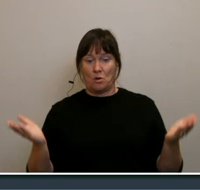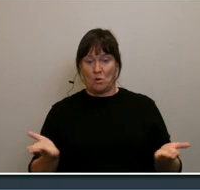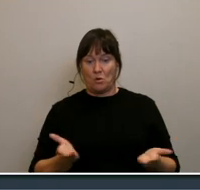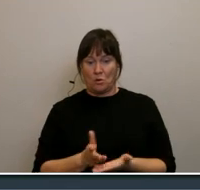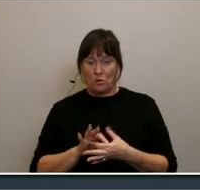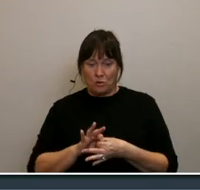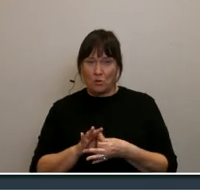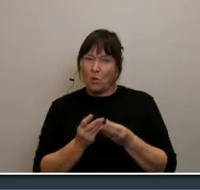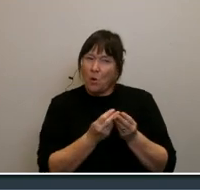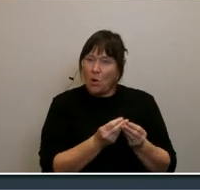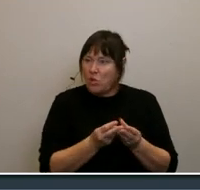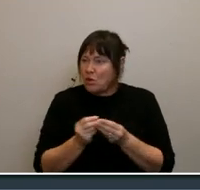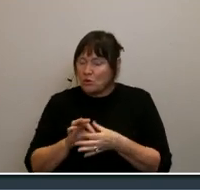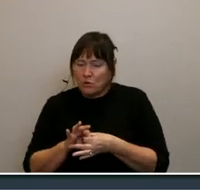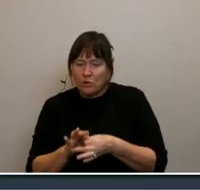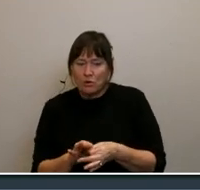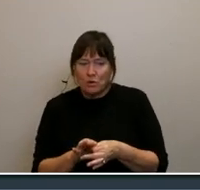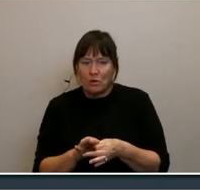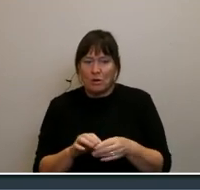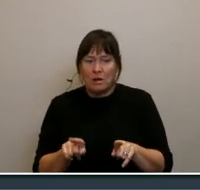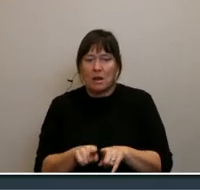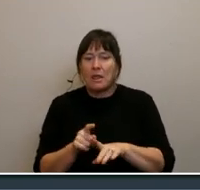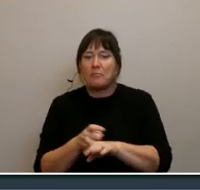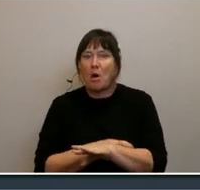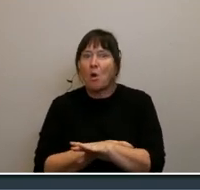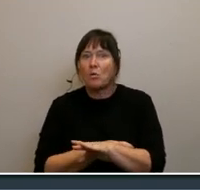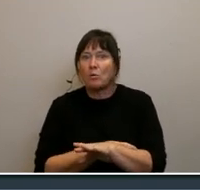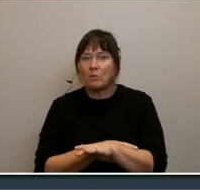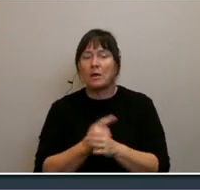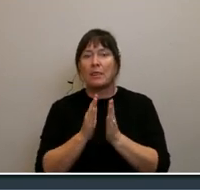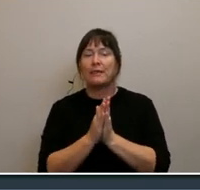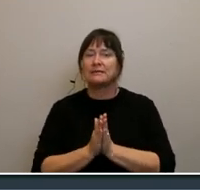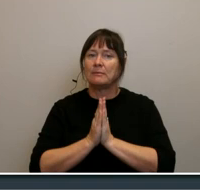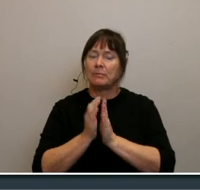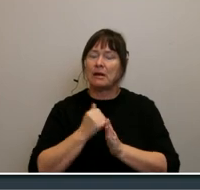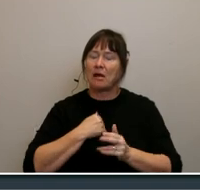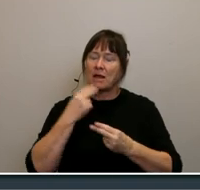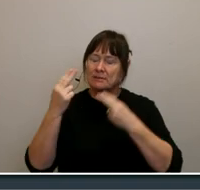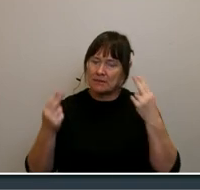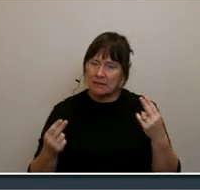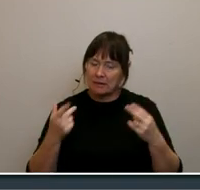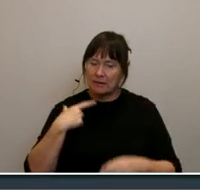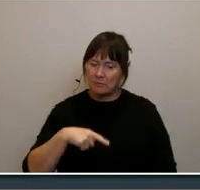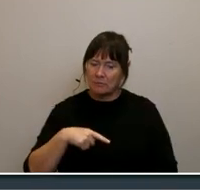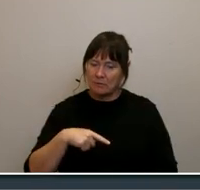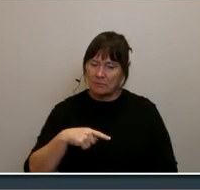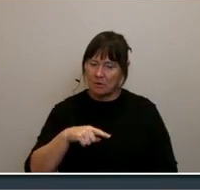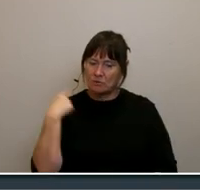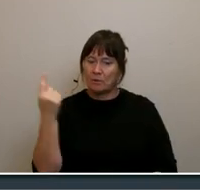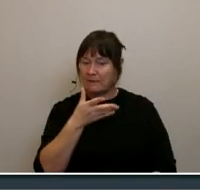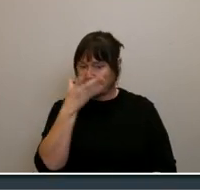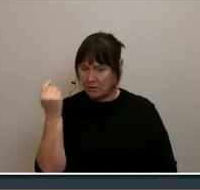of its bone. This is a prayer I sing, for we have forgotten this, and so the earth is